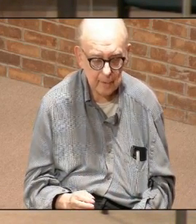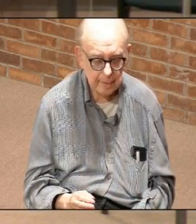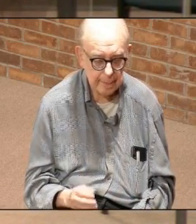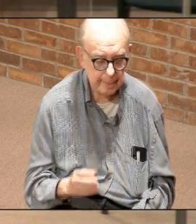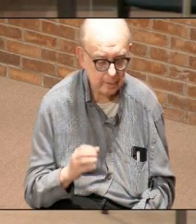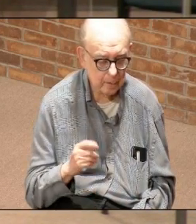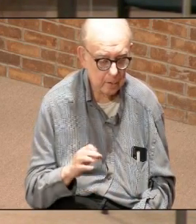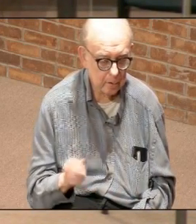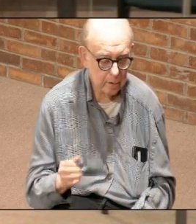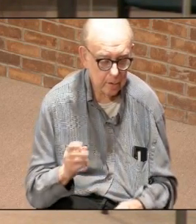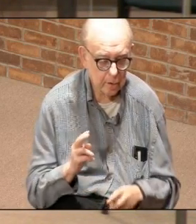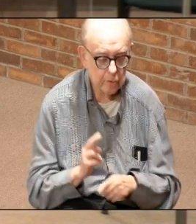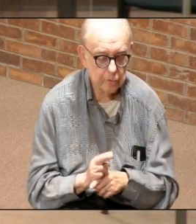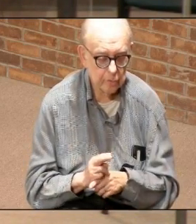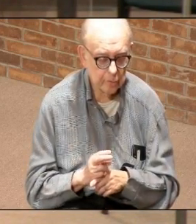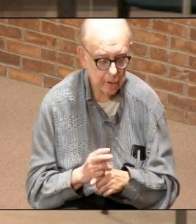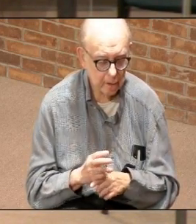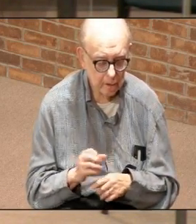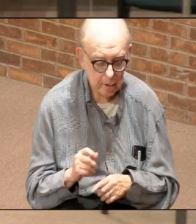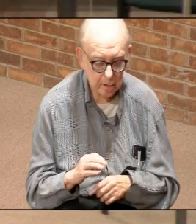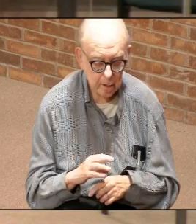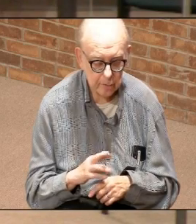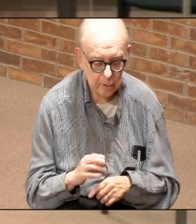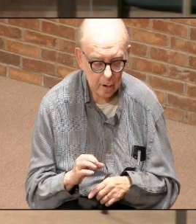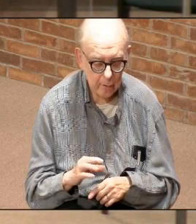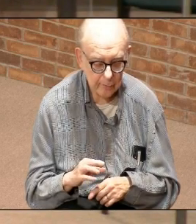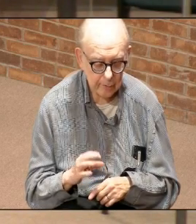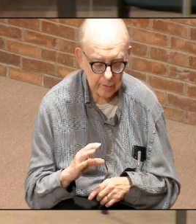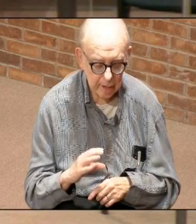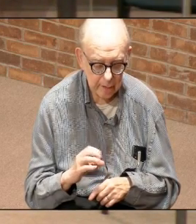She wore a scarf.